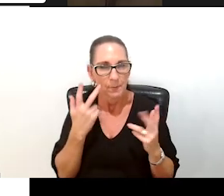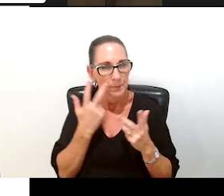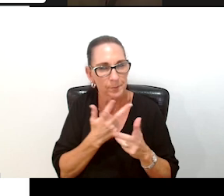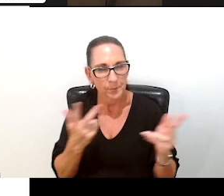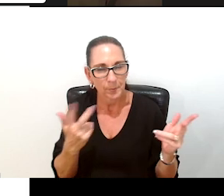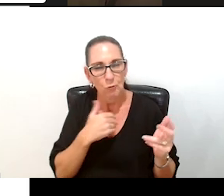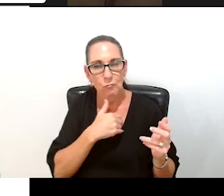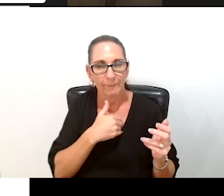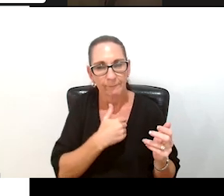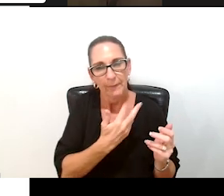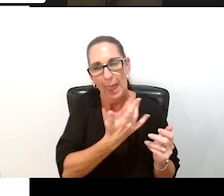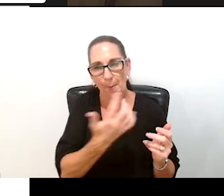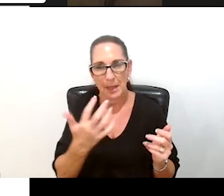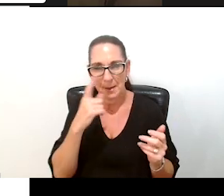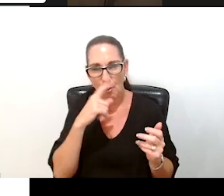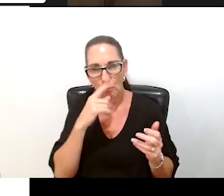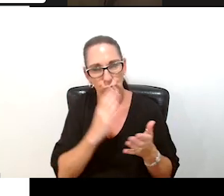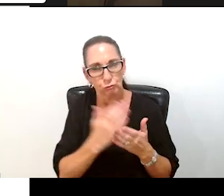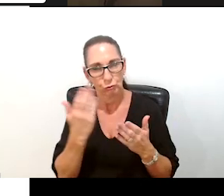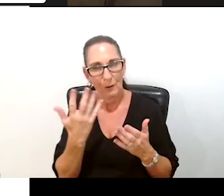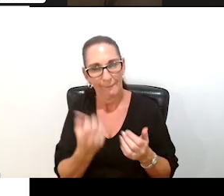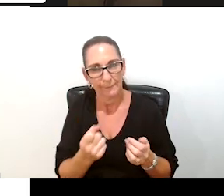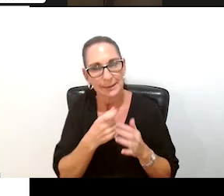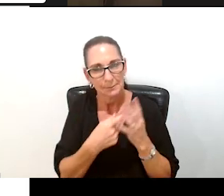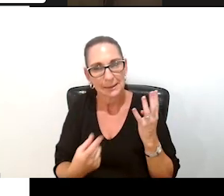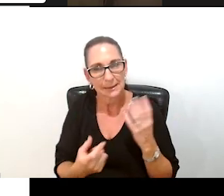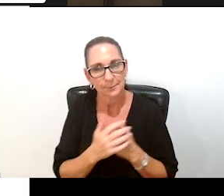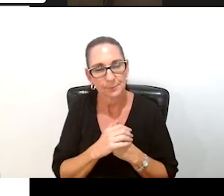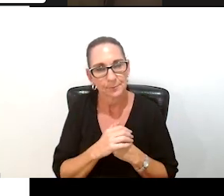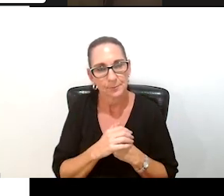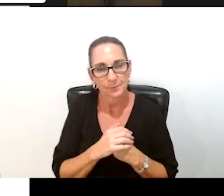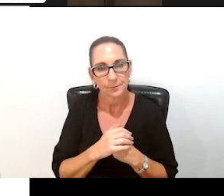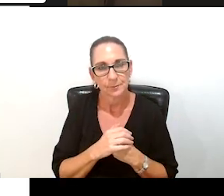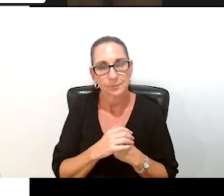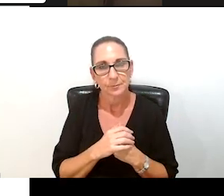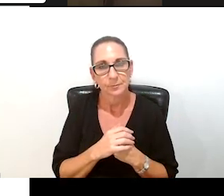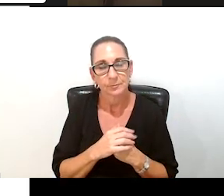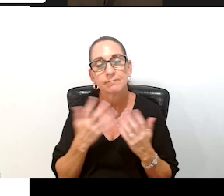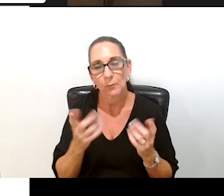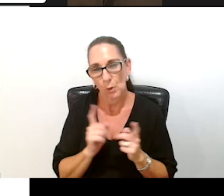estimate of what was happening for people with disability. And I mustn't forget the education